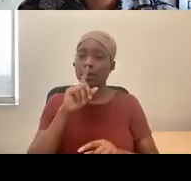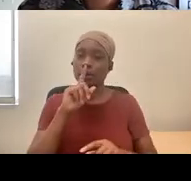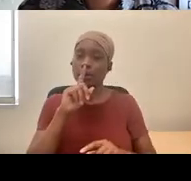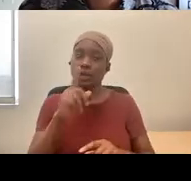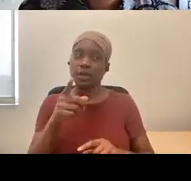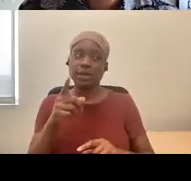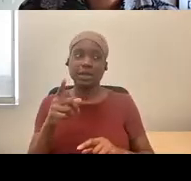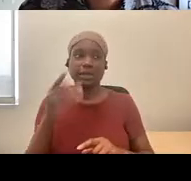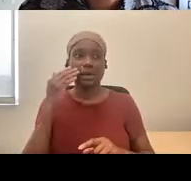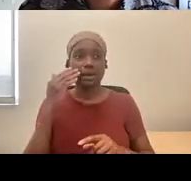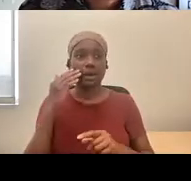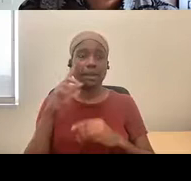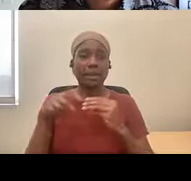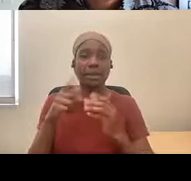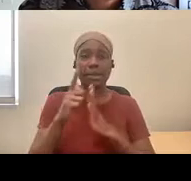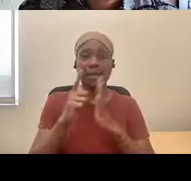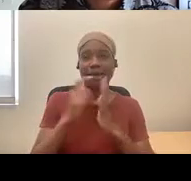advocacy component to it. Like